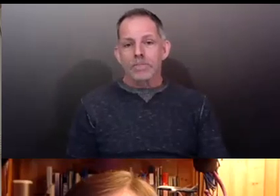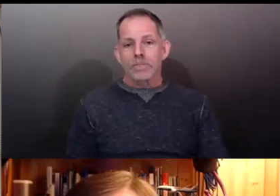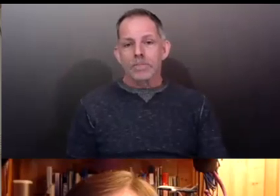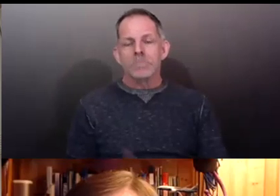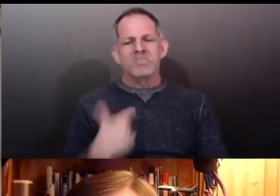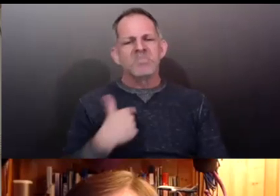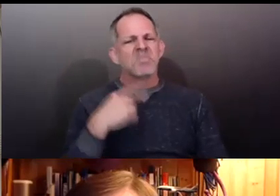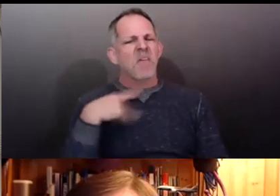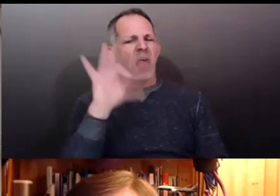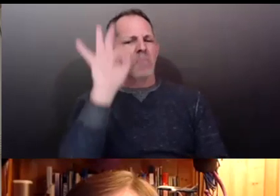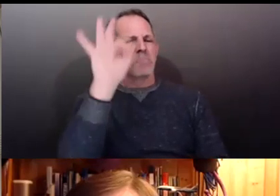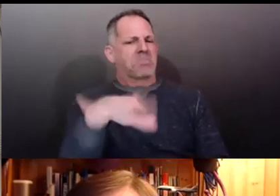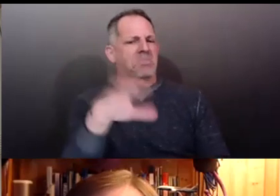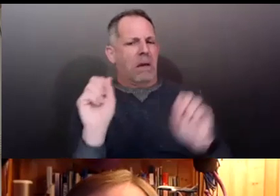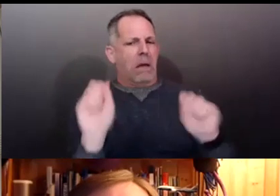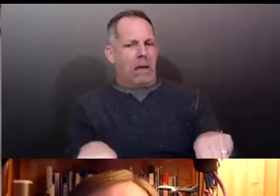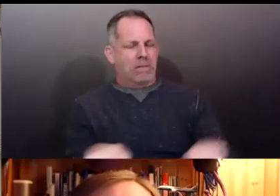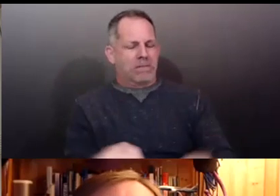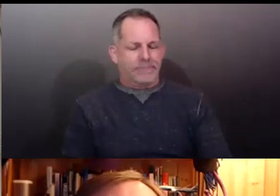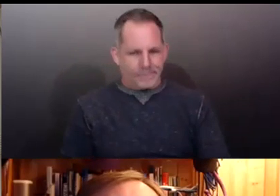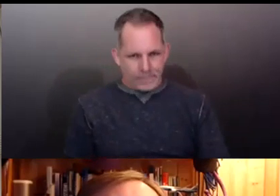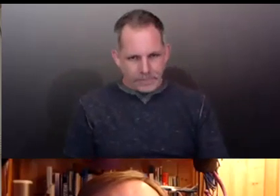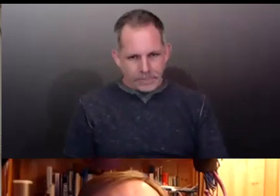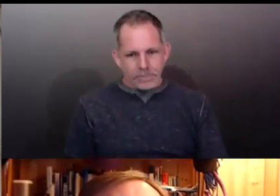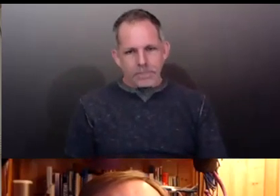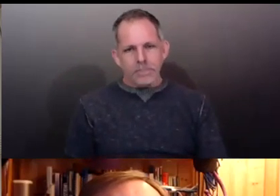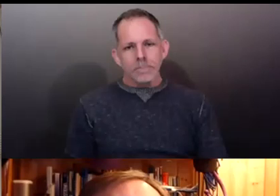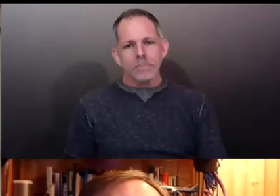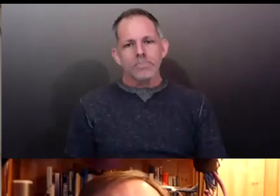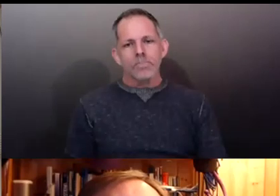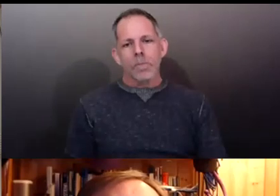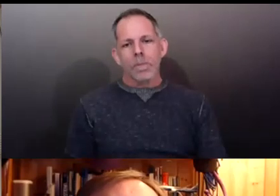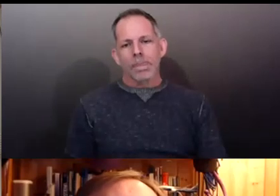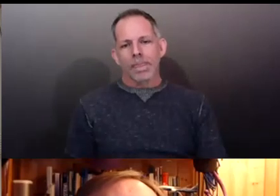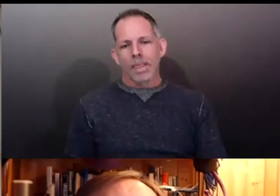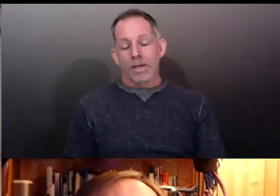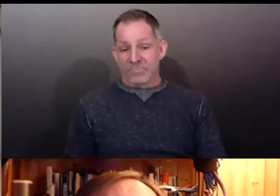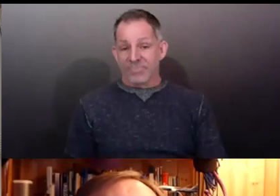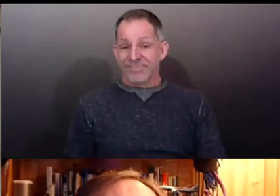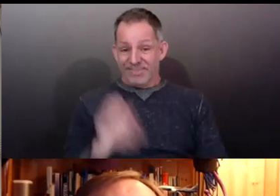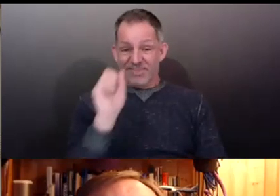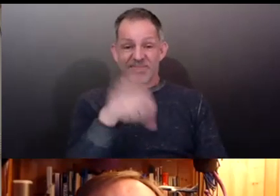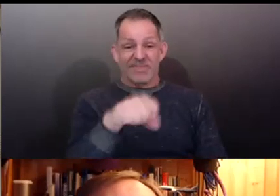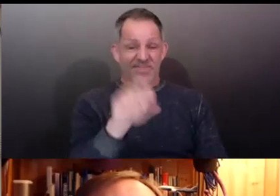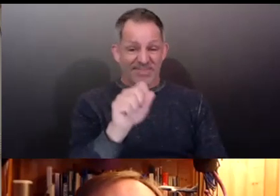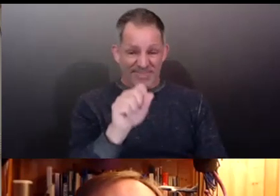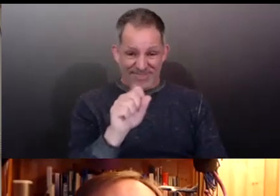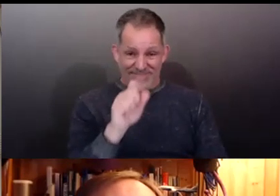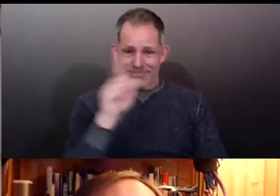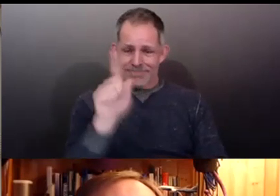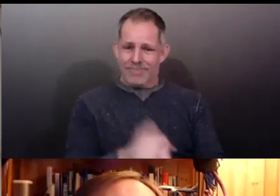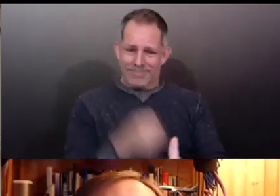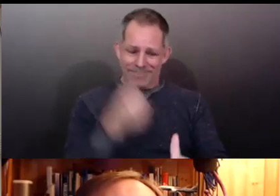certainly the impact on school age children and adolescents is